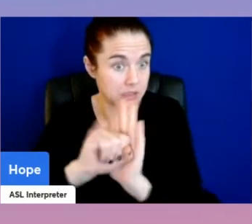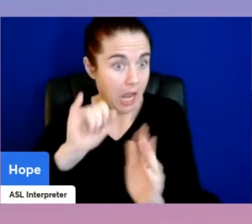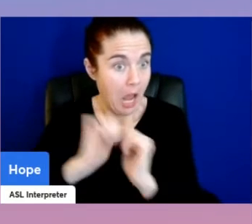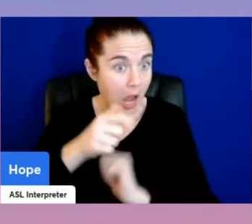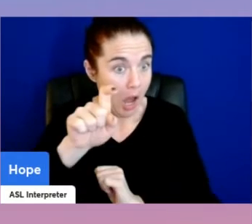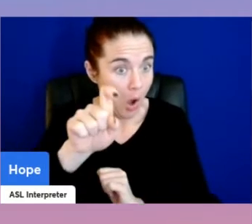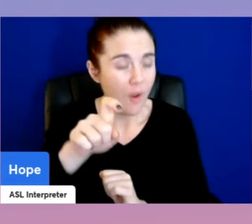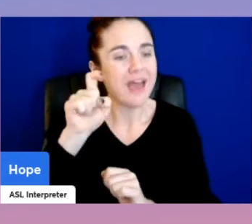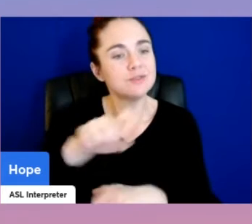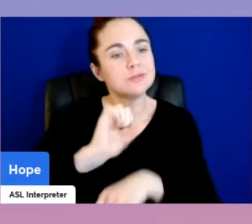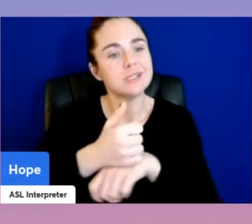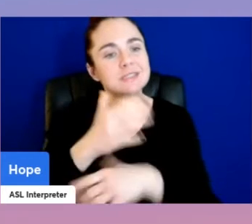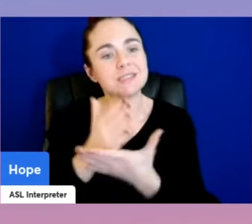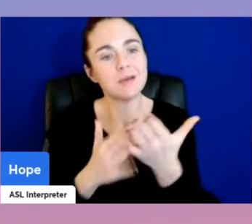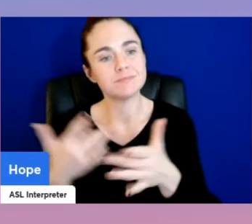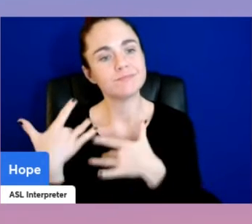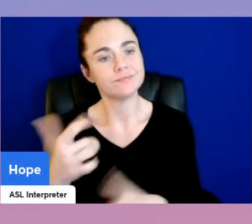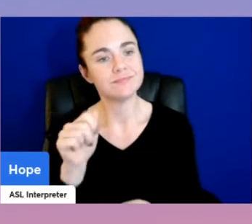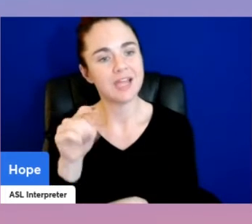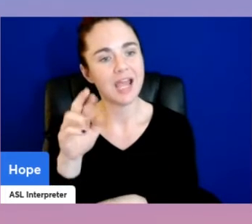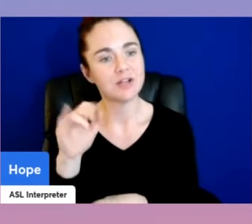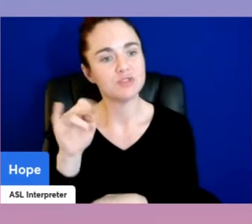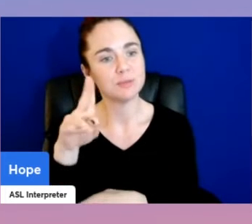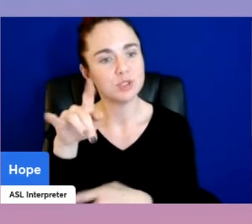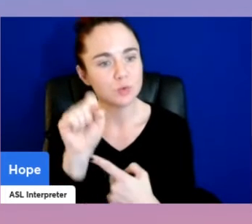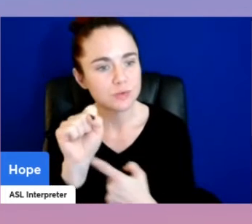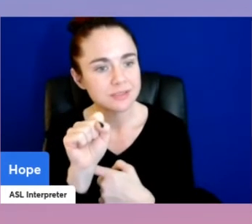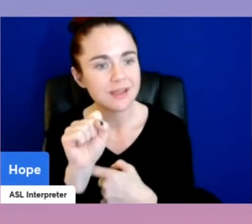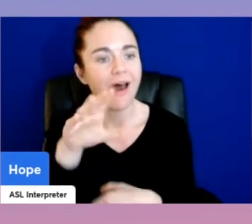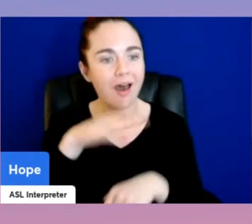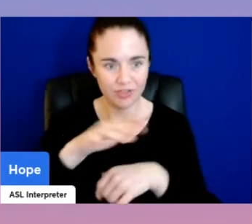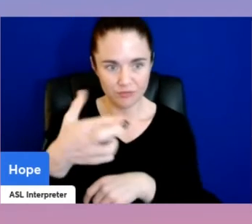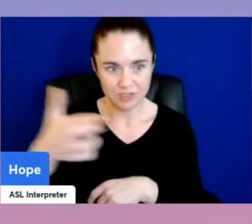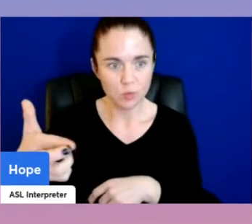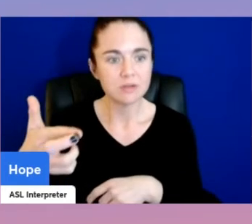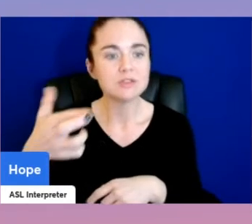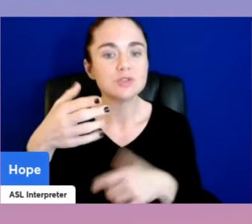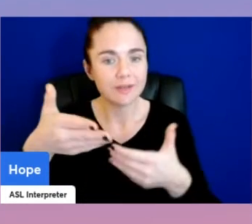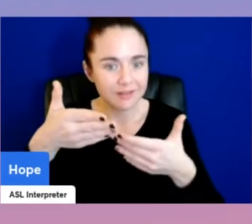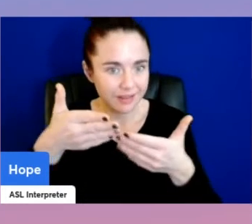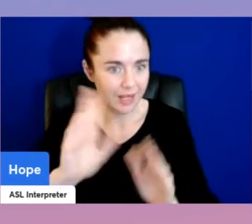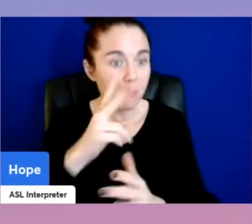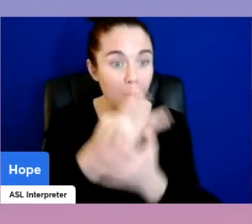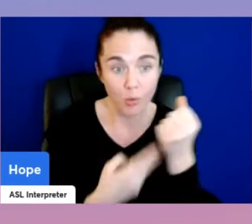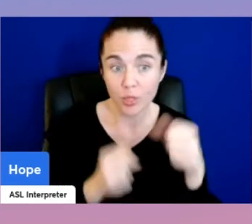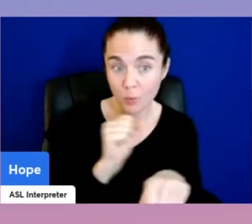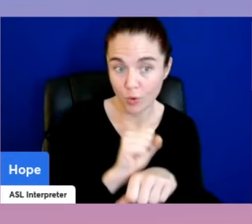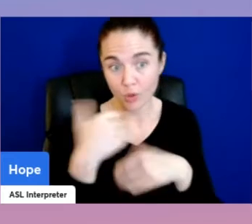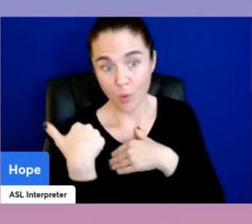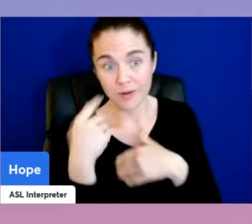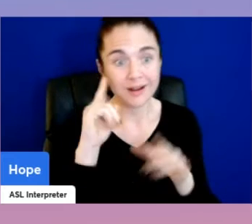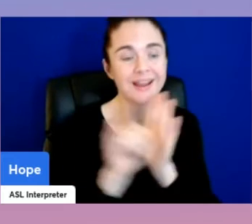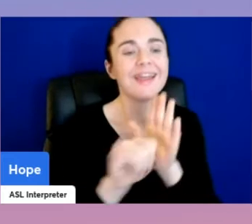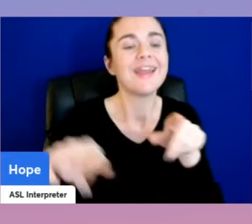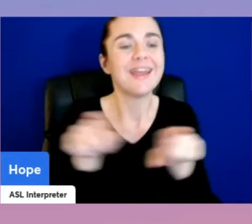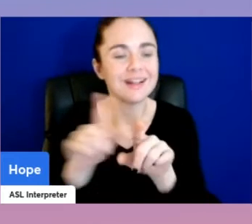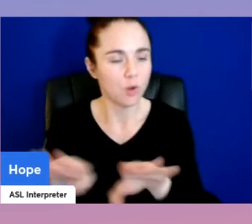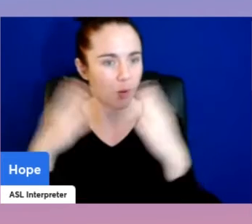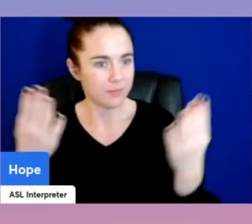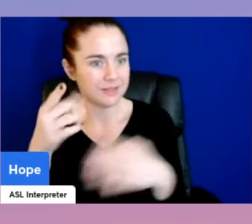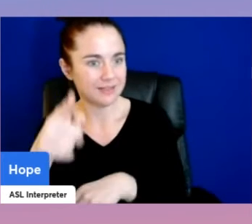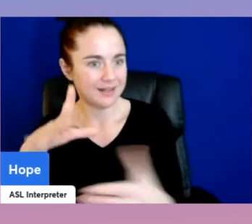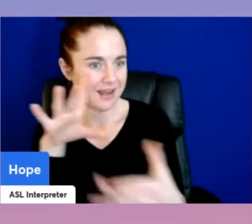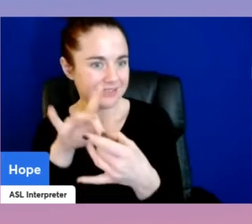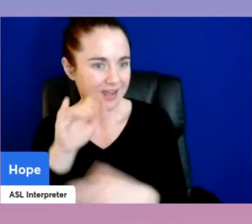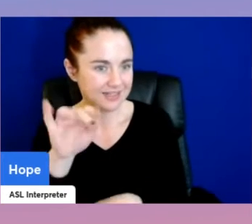some attributes on our Azure RM resource to enable both workload identity and the OpenID Connect issuer.